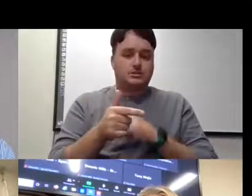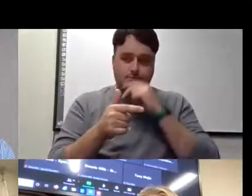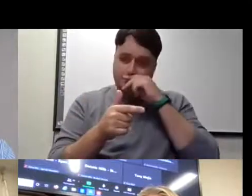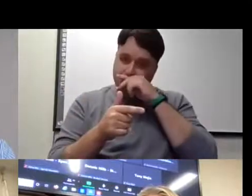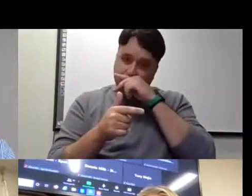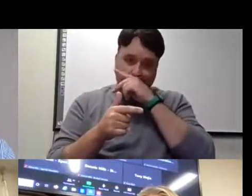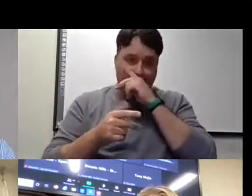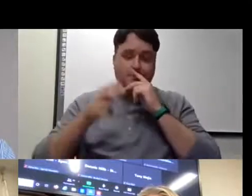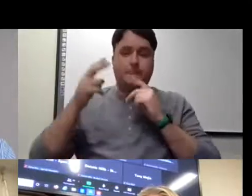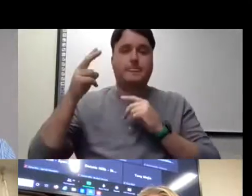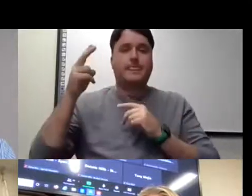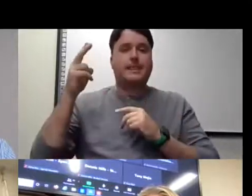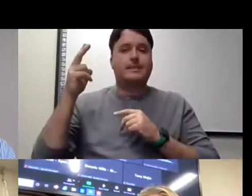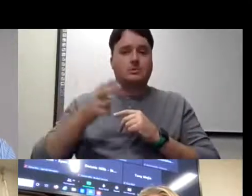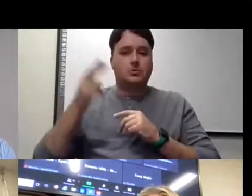have historically